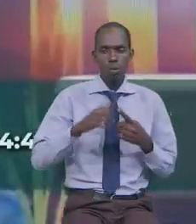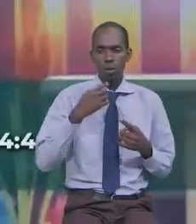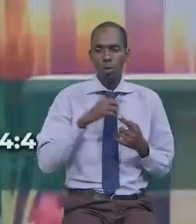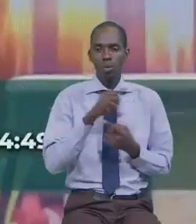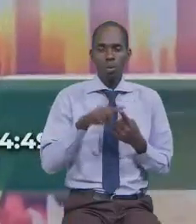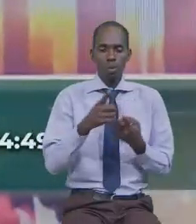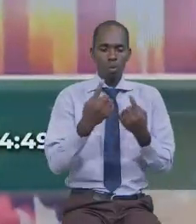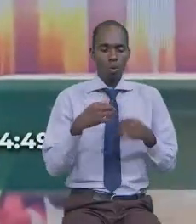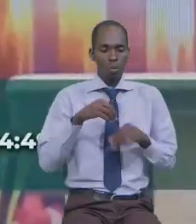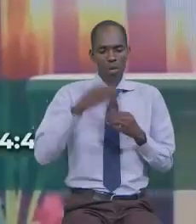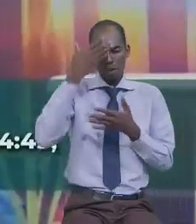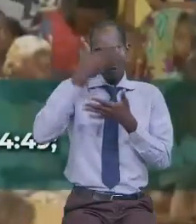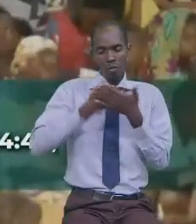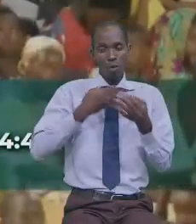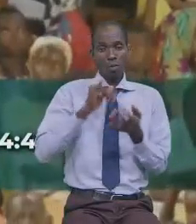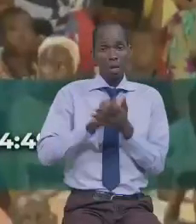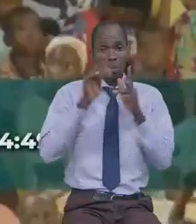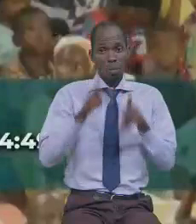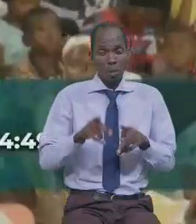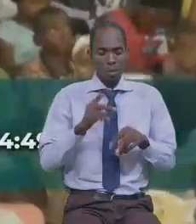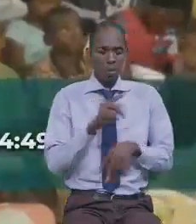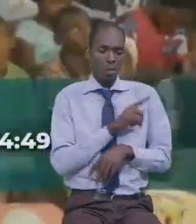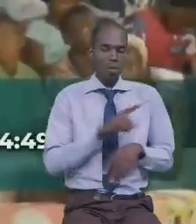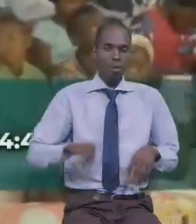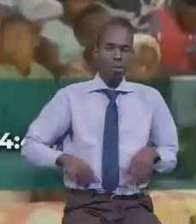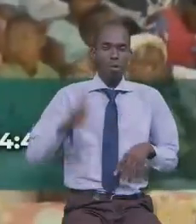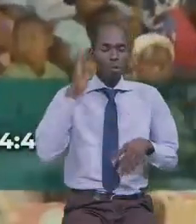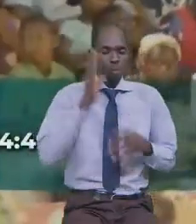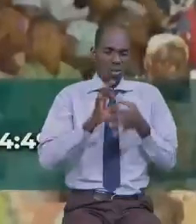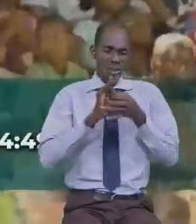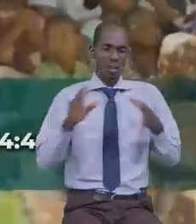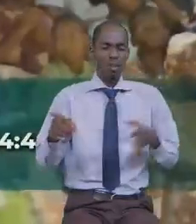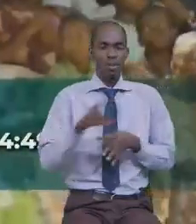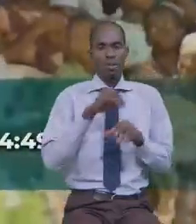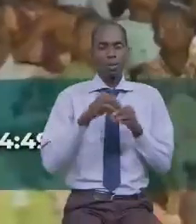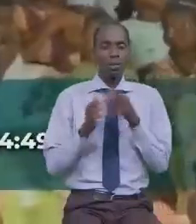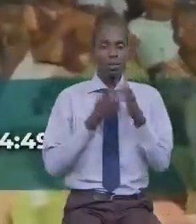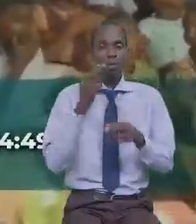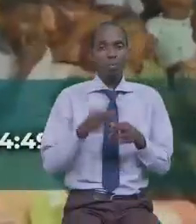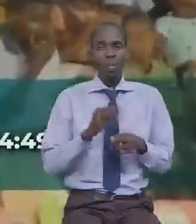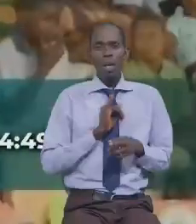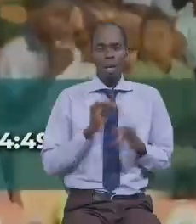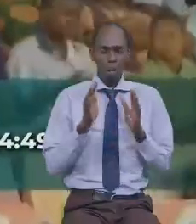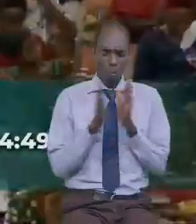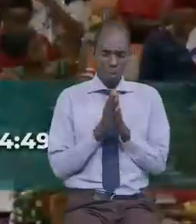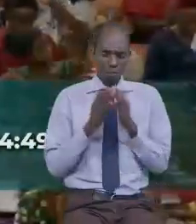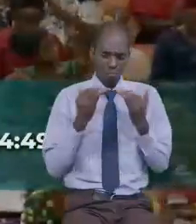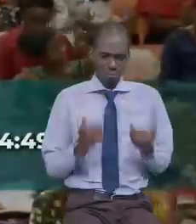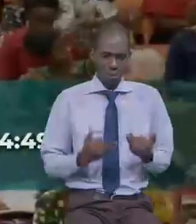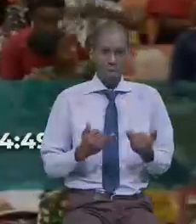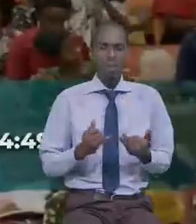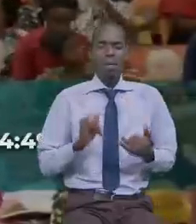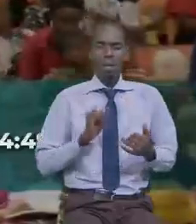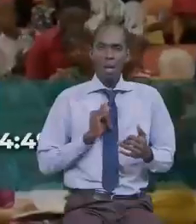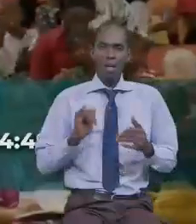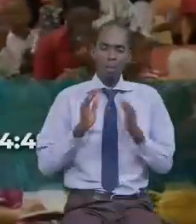person, the Lord will release you. And this day I pray, and this day I affirm and confirm,